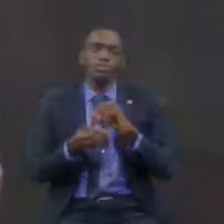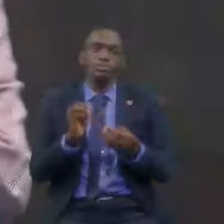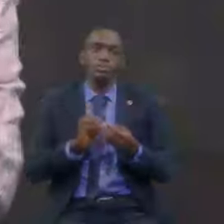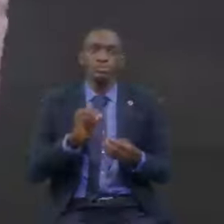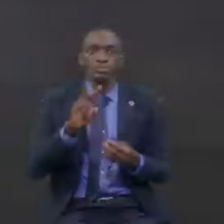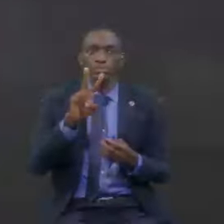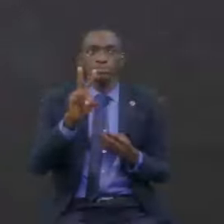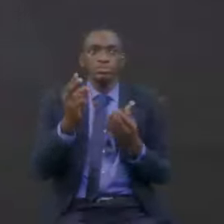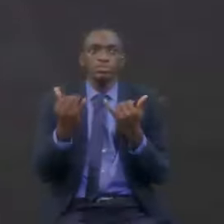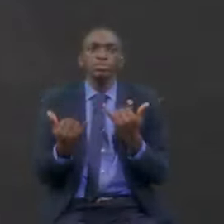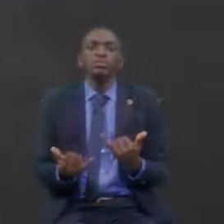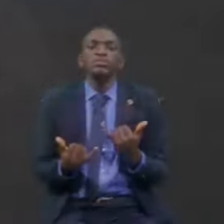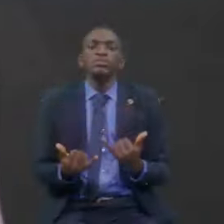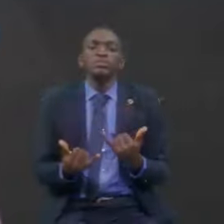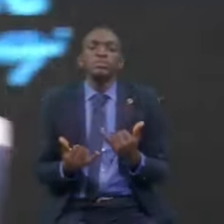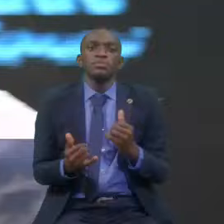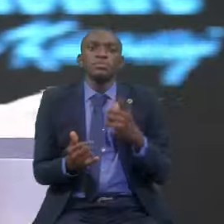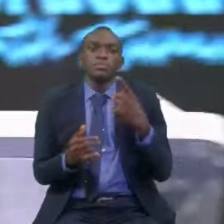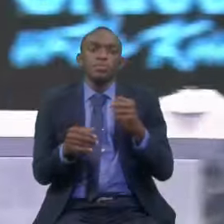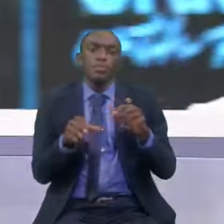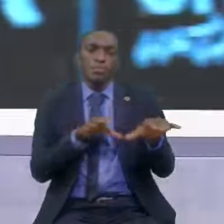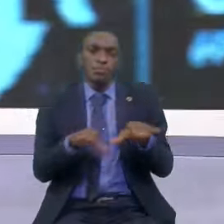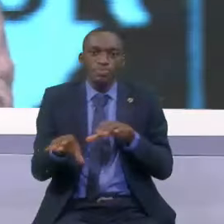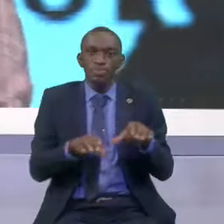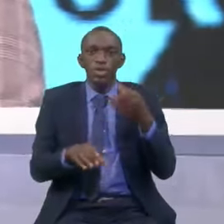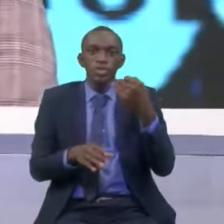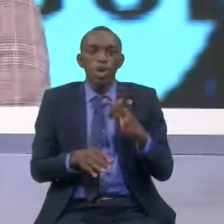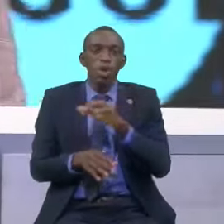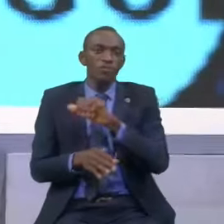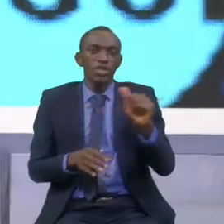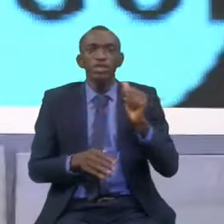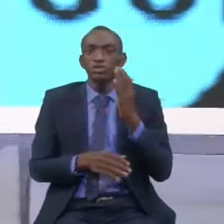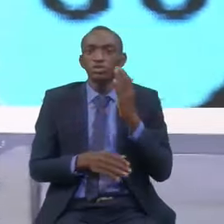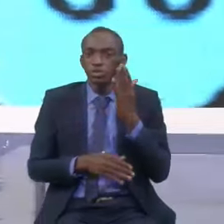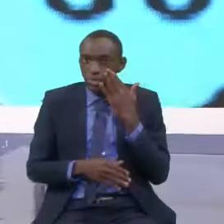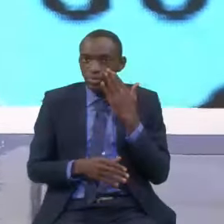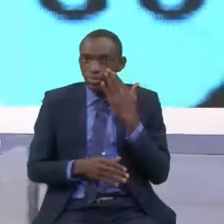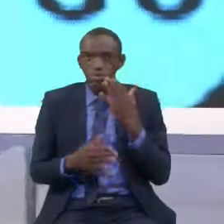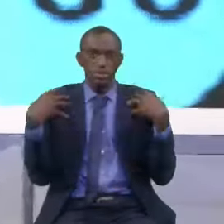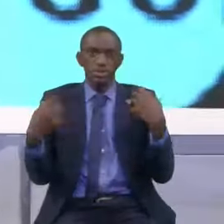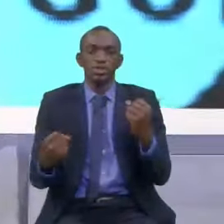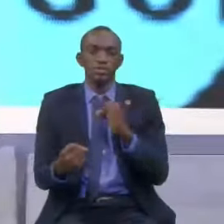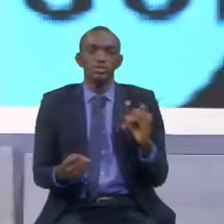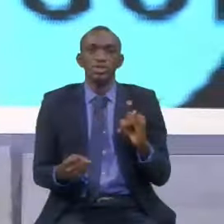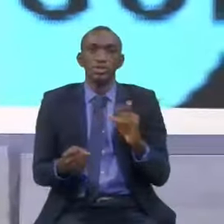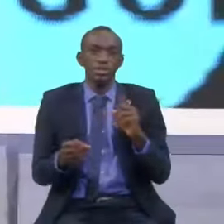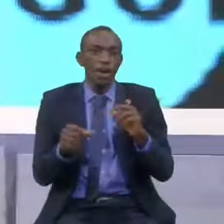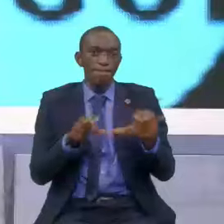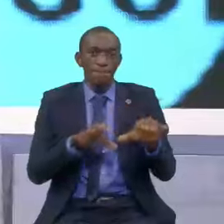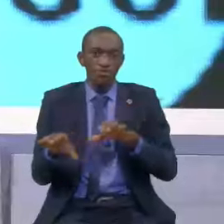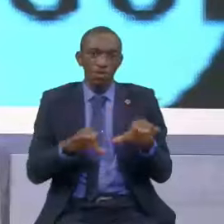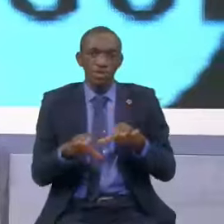performance of a notable healing. The performance of